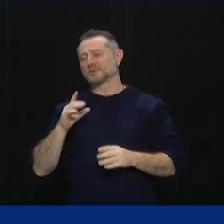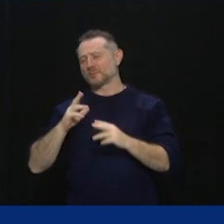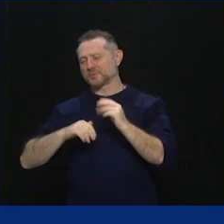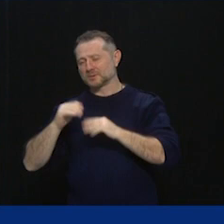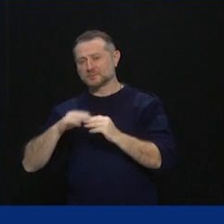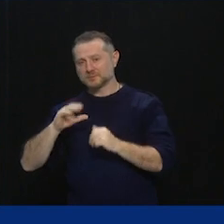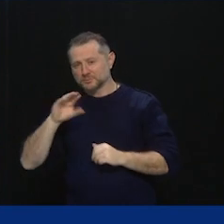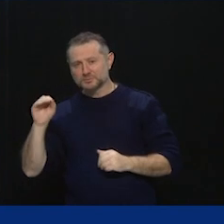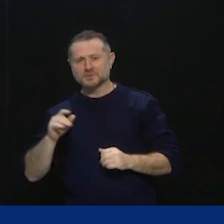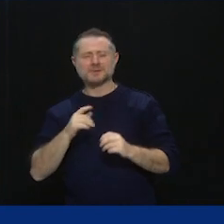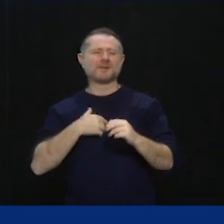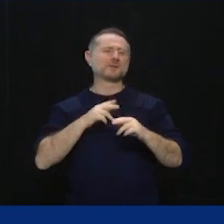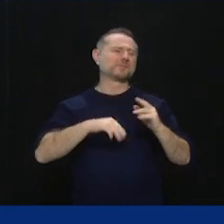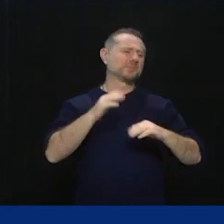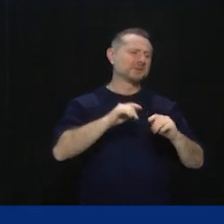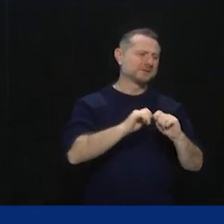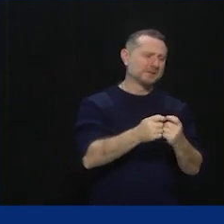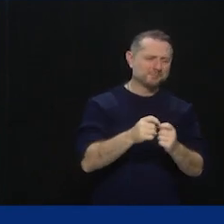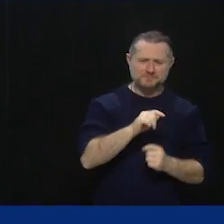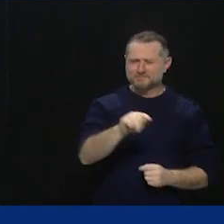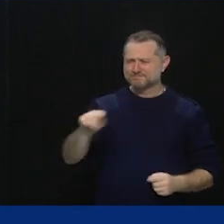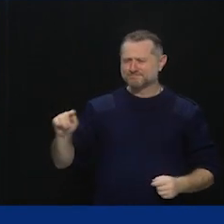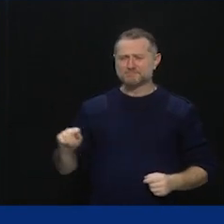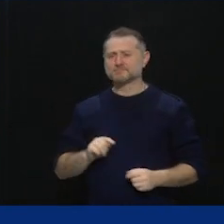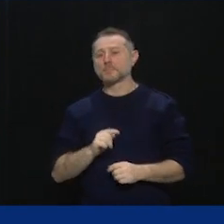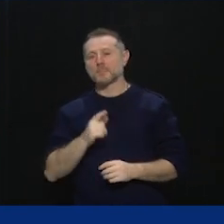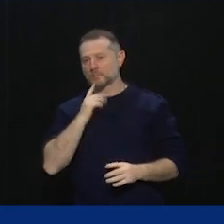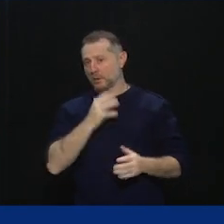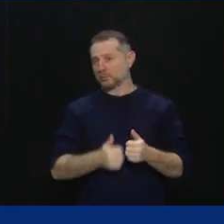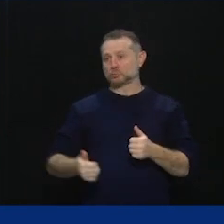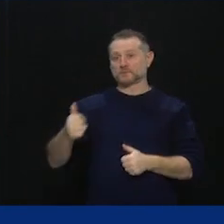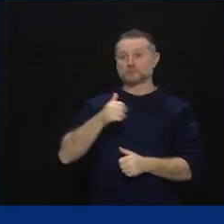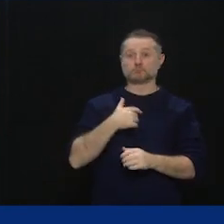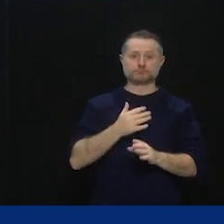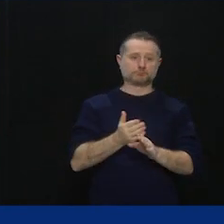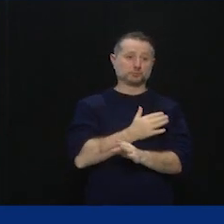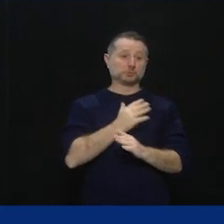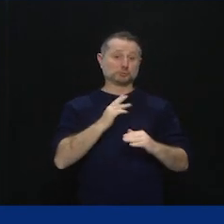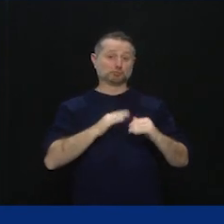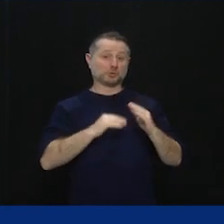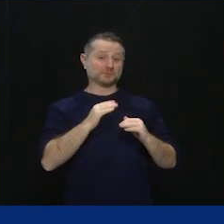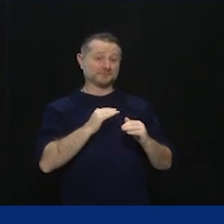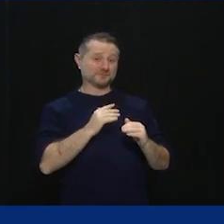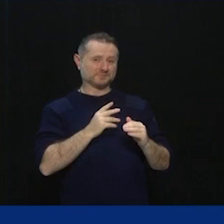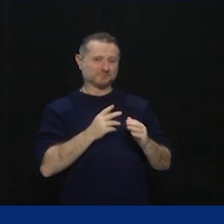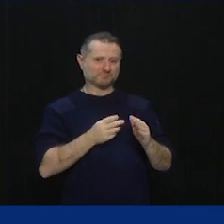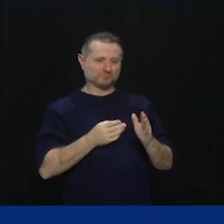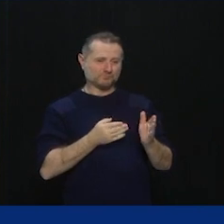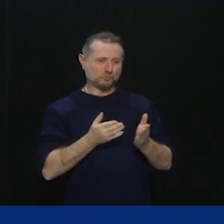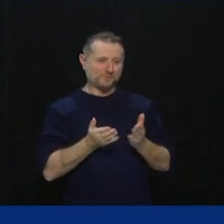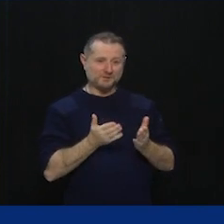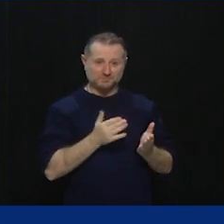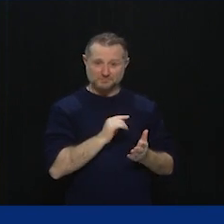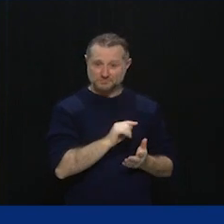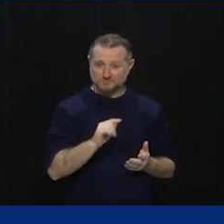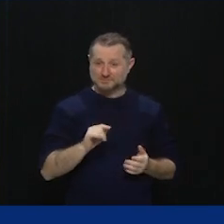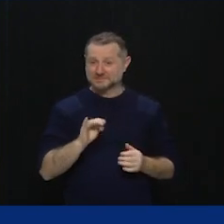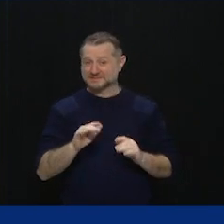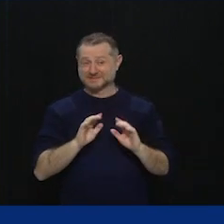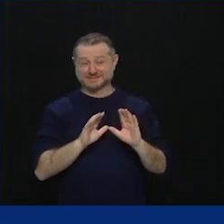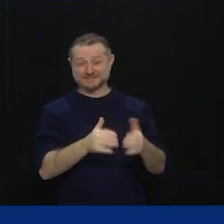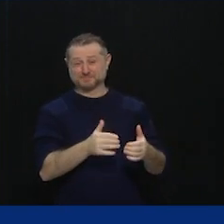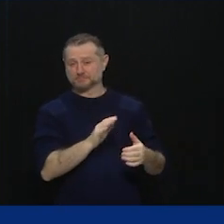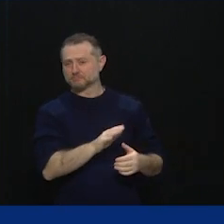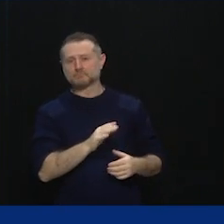Yanucci, Marty DiPasquale, head of our pre-construction services, and his team, Hanukkah Talbot, our CFO, and